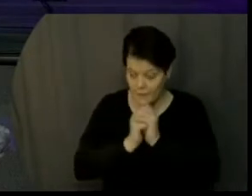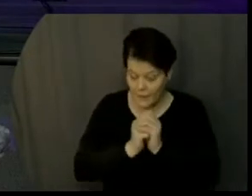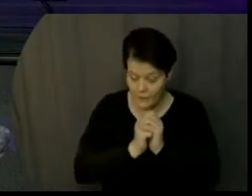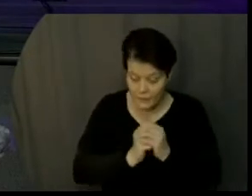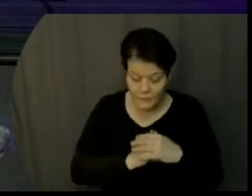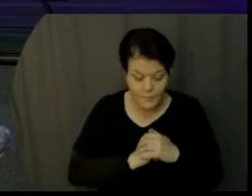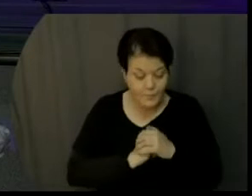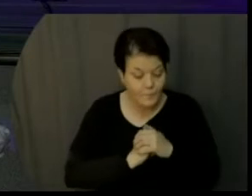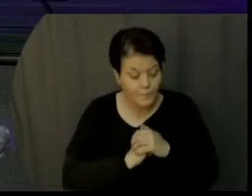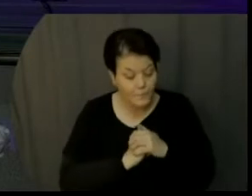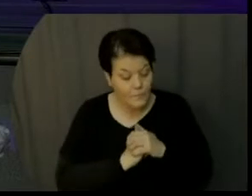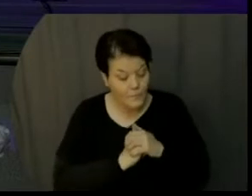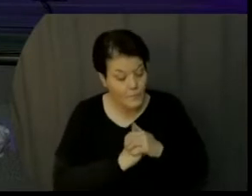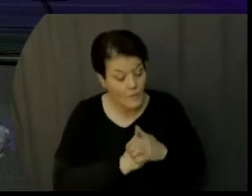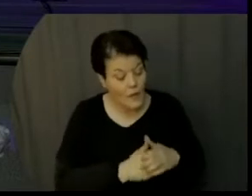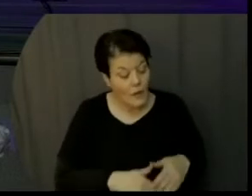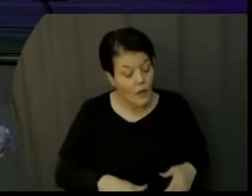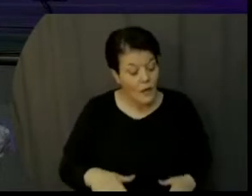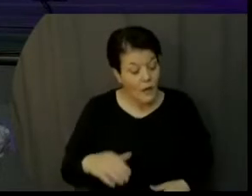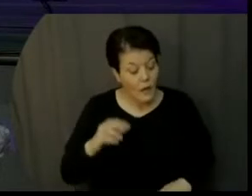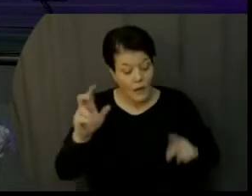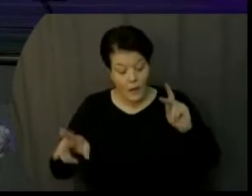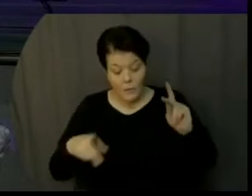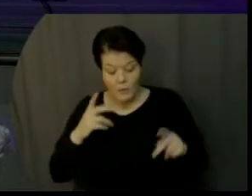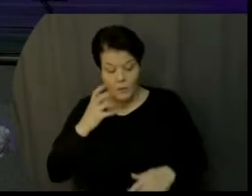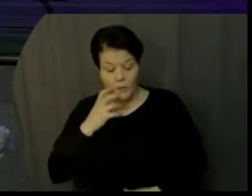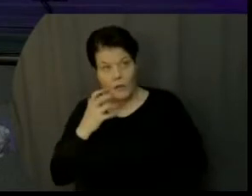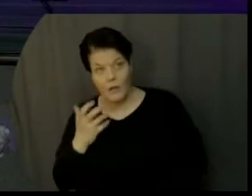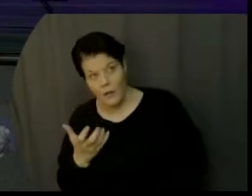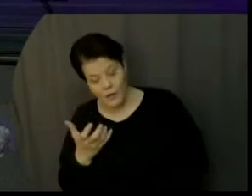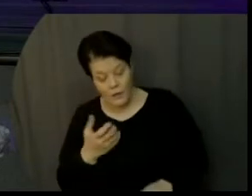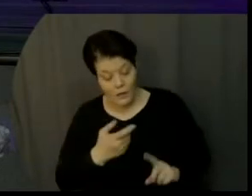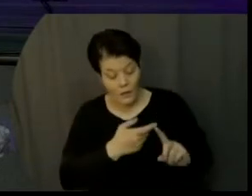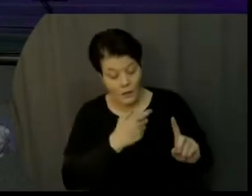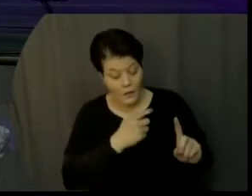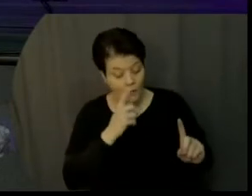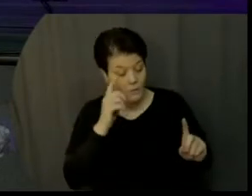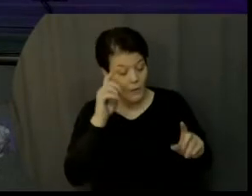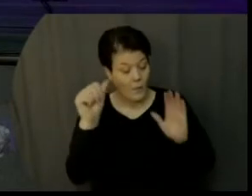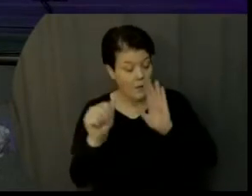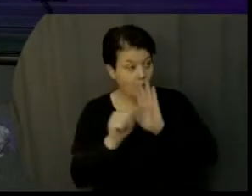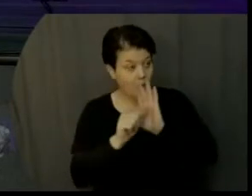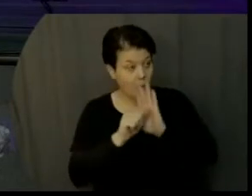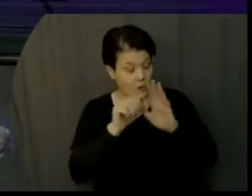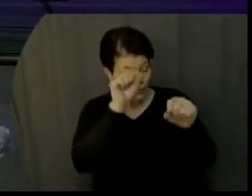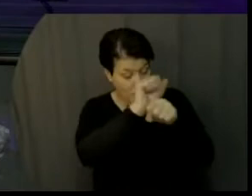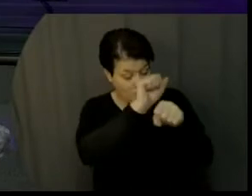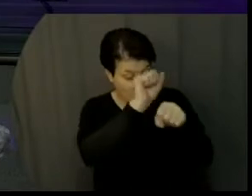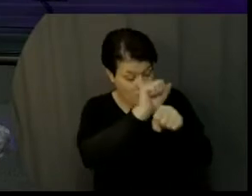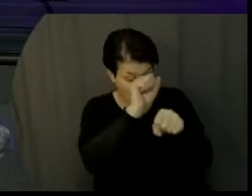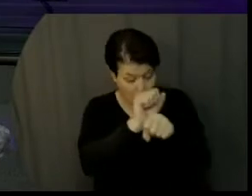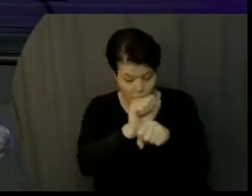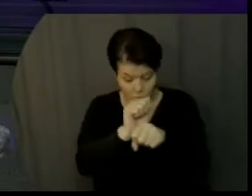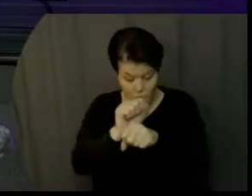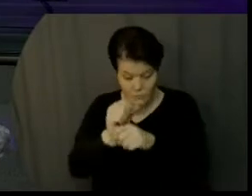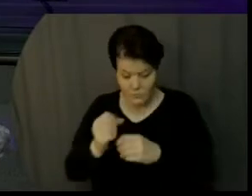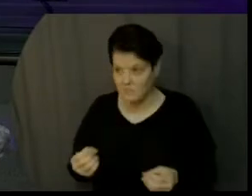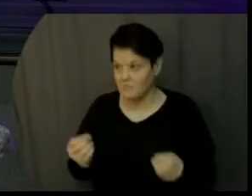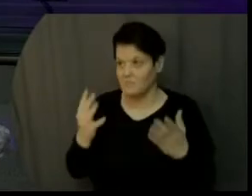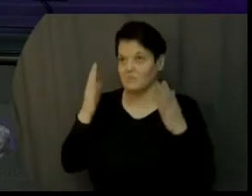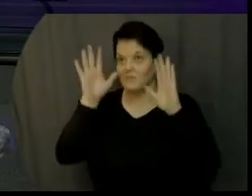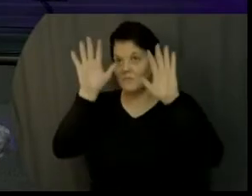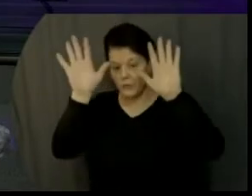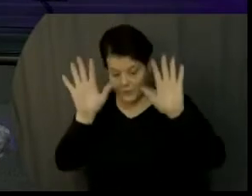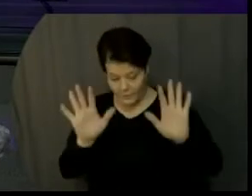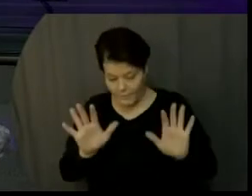prayer. A deep sense of awe came over them all. And the apostles performed many miraculous